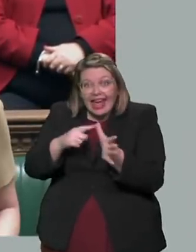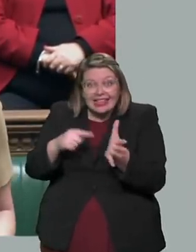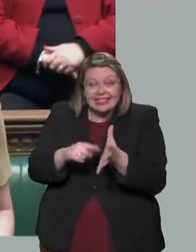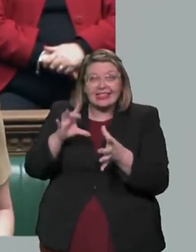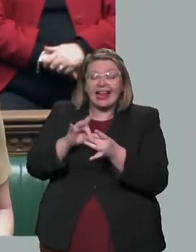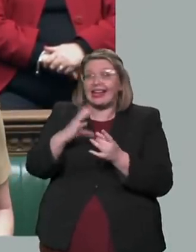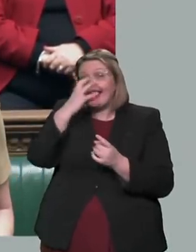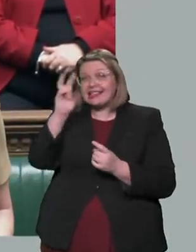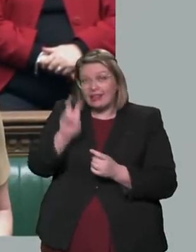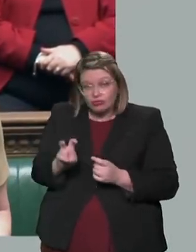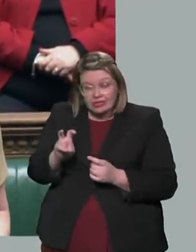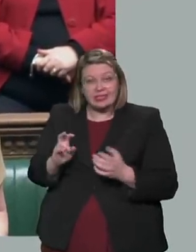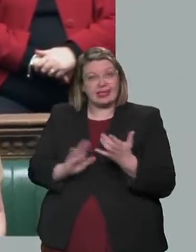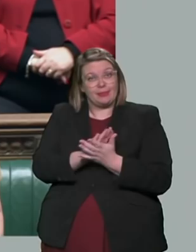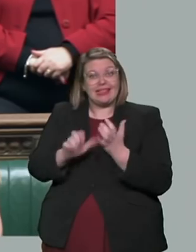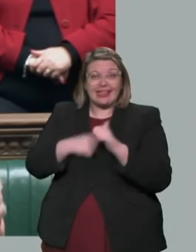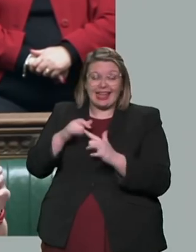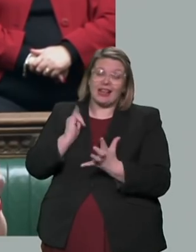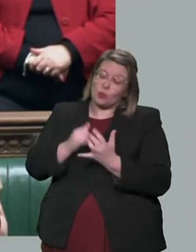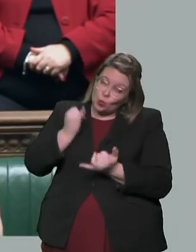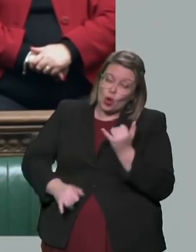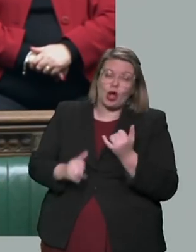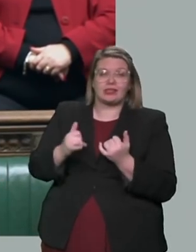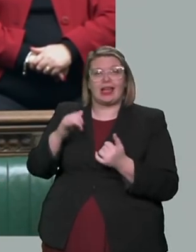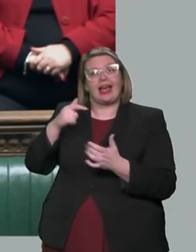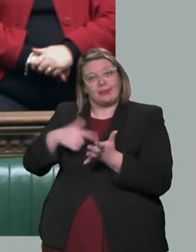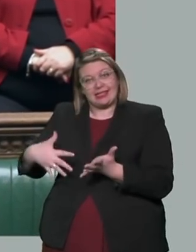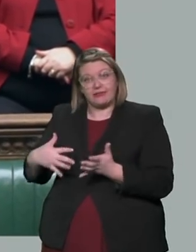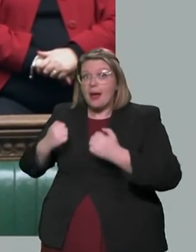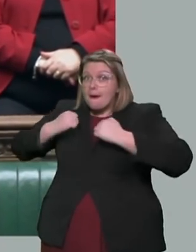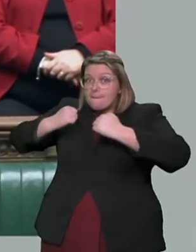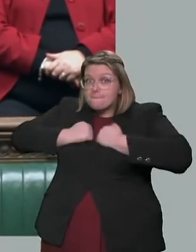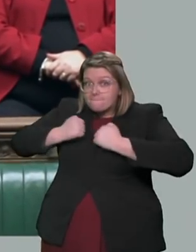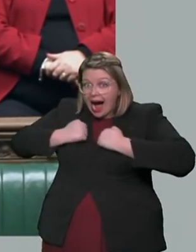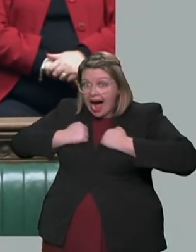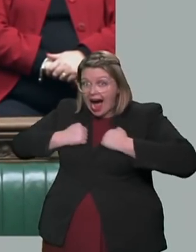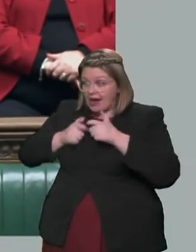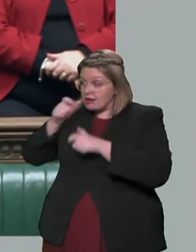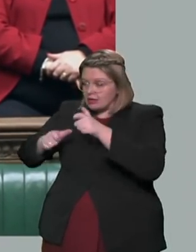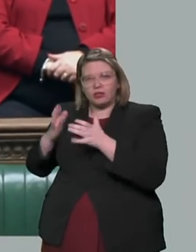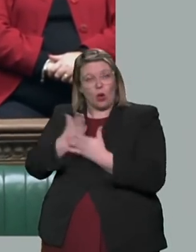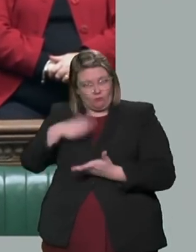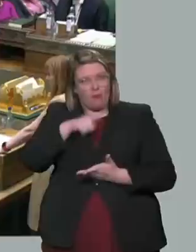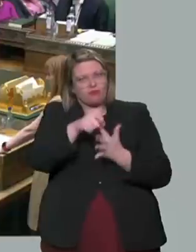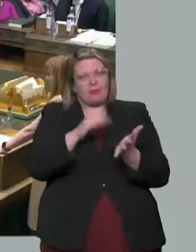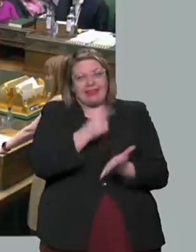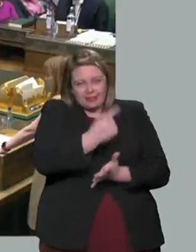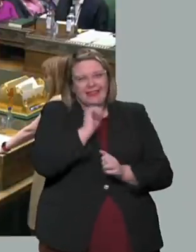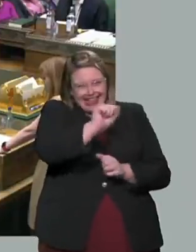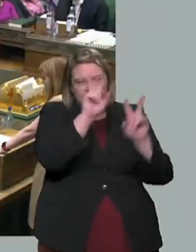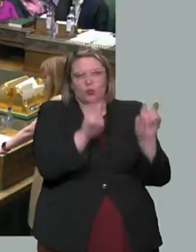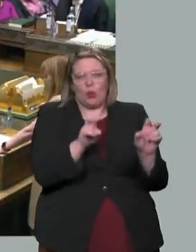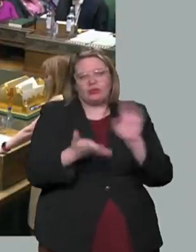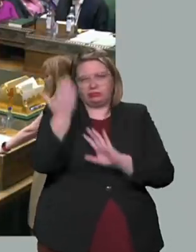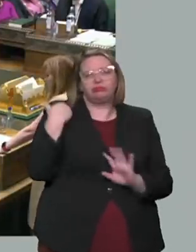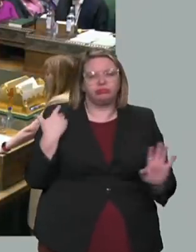bills makes gas and electricity more expensive. Not my words, Mr. Speaker, but the words of the Prime Minister himself.